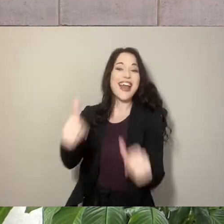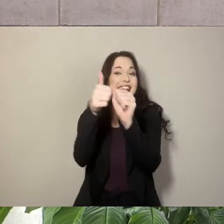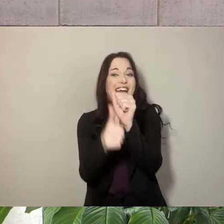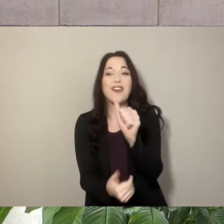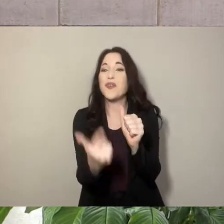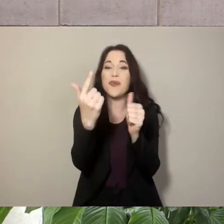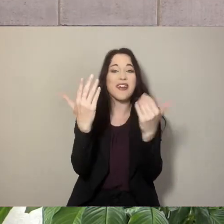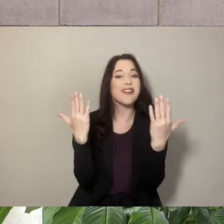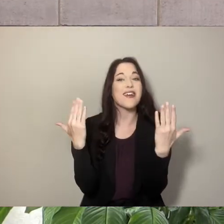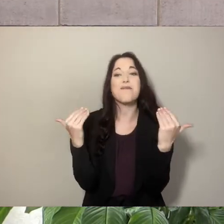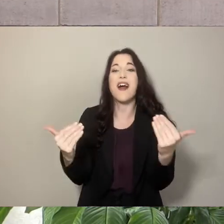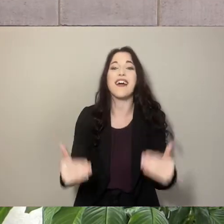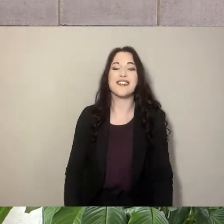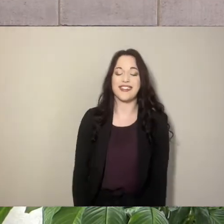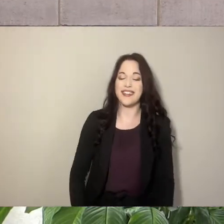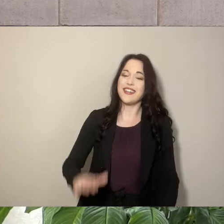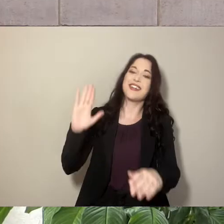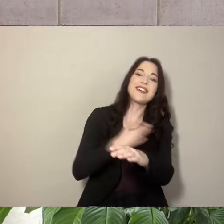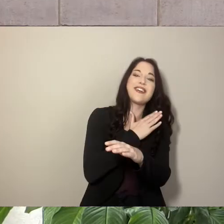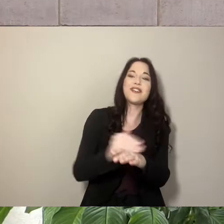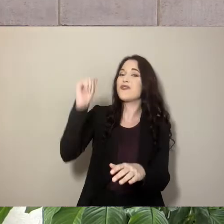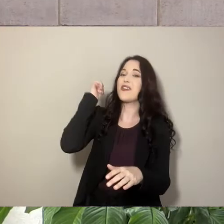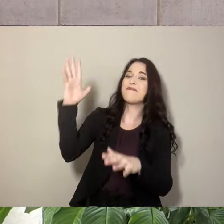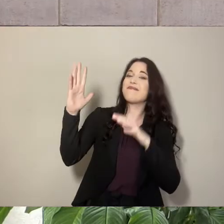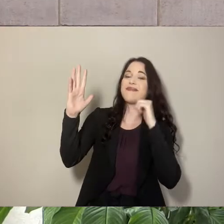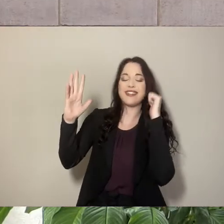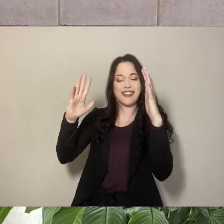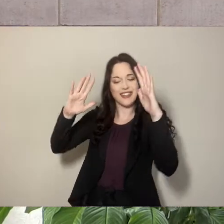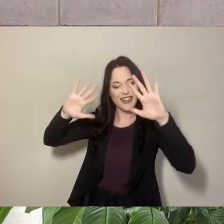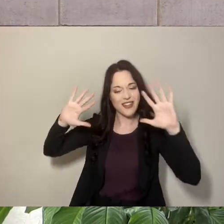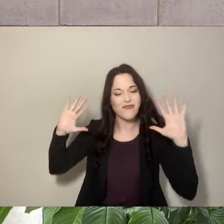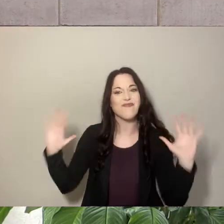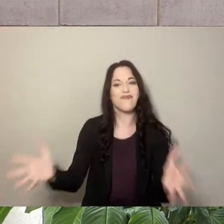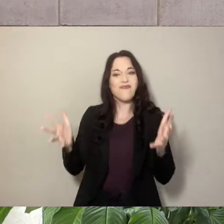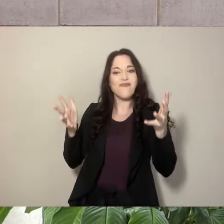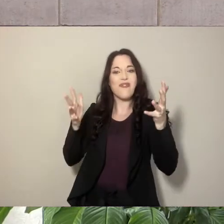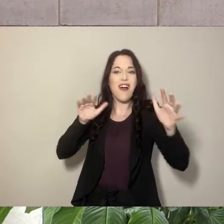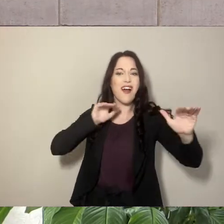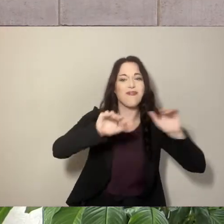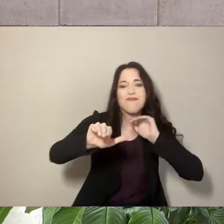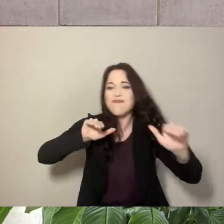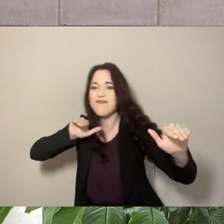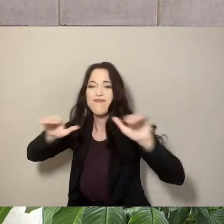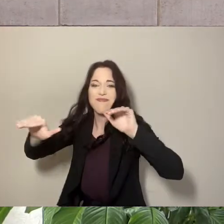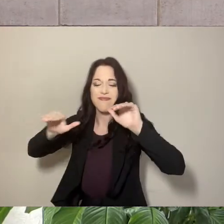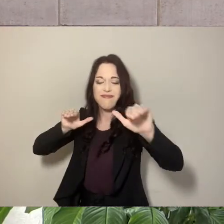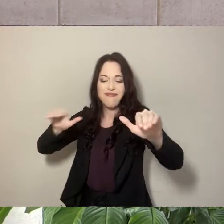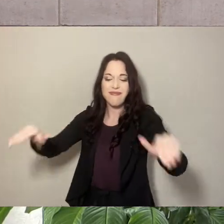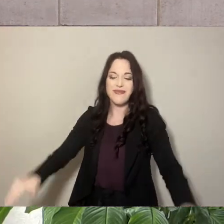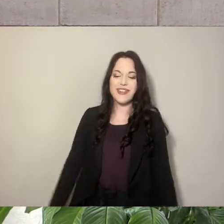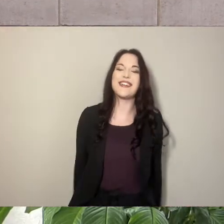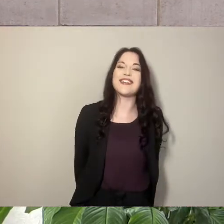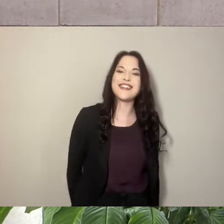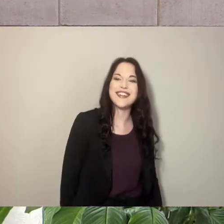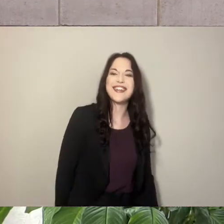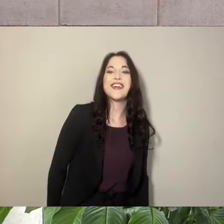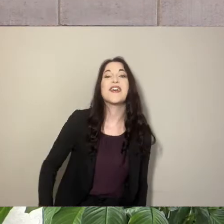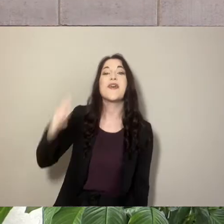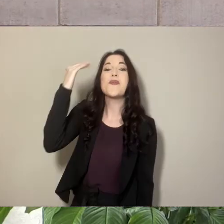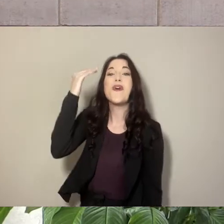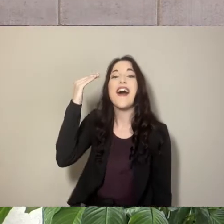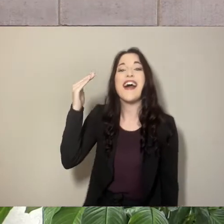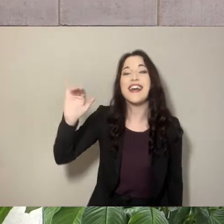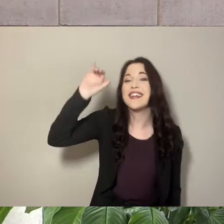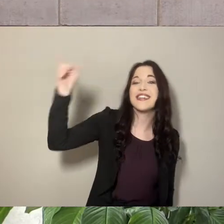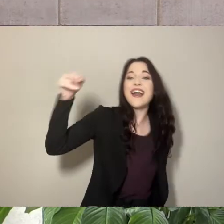Everybody blow the trumpet. Here we go. Everybody blow the trumpet and sound the alarm. Come on, Zion. Because the Lord